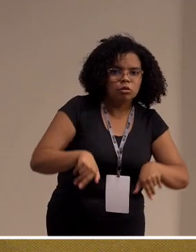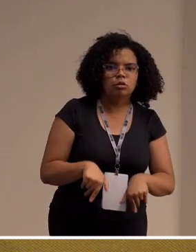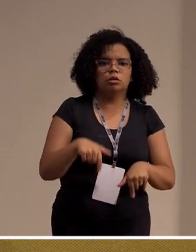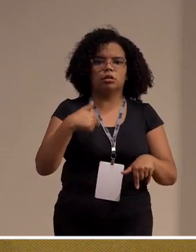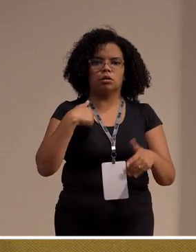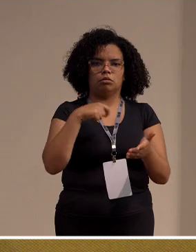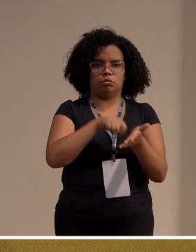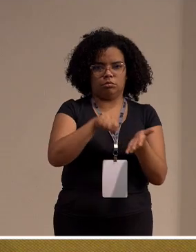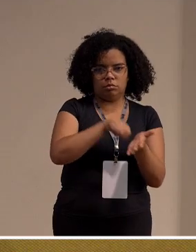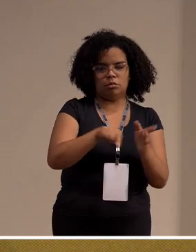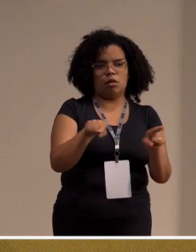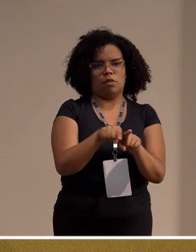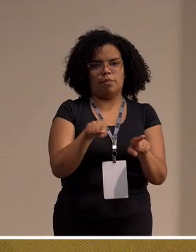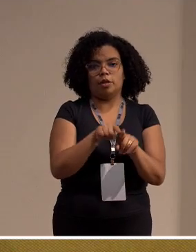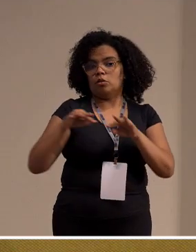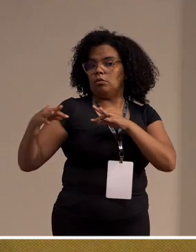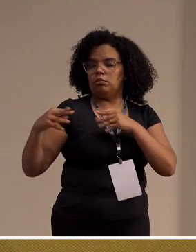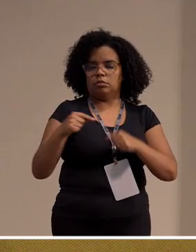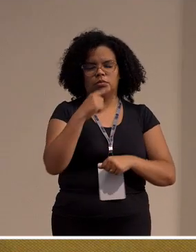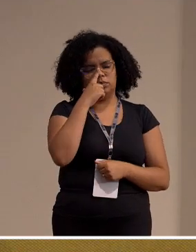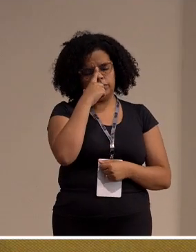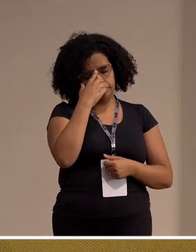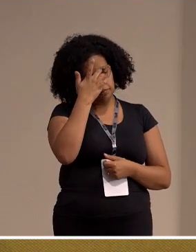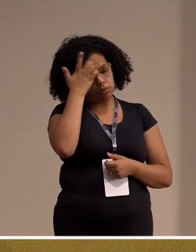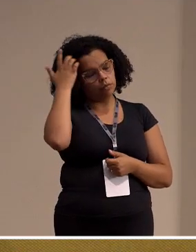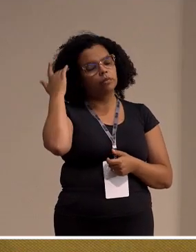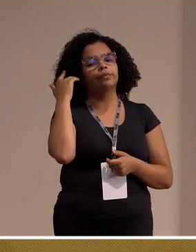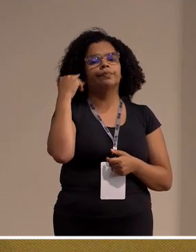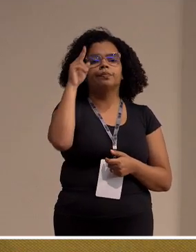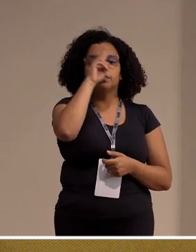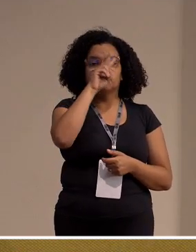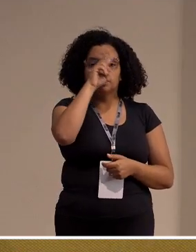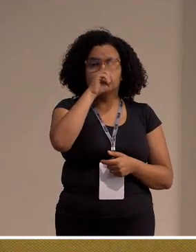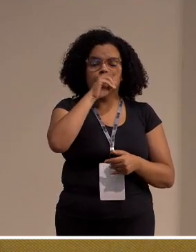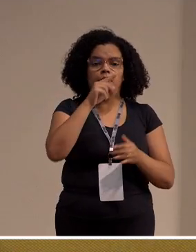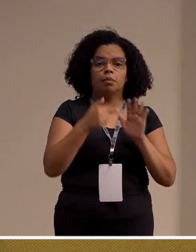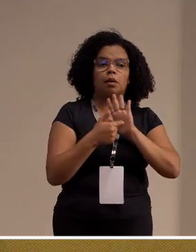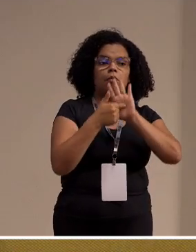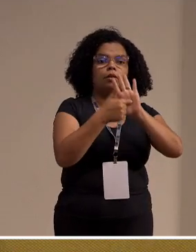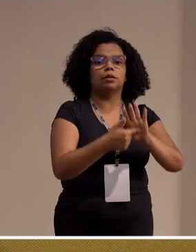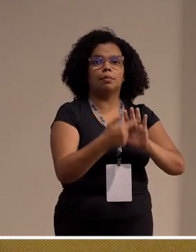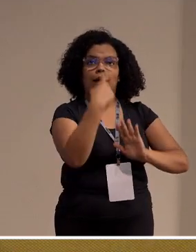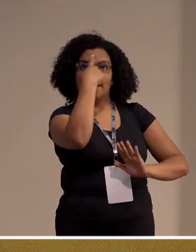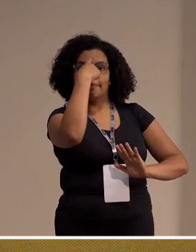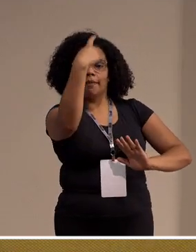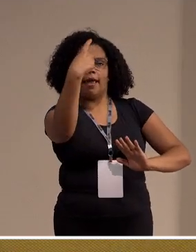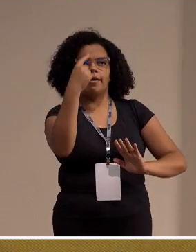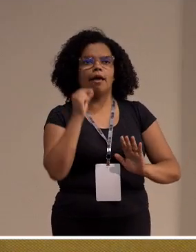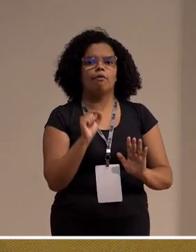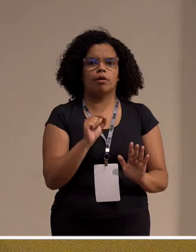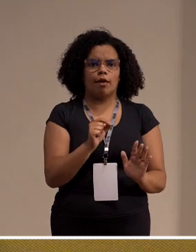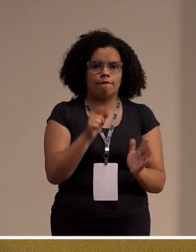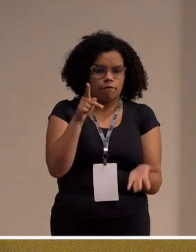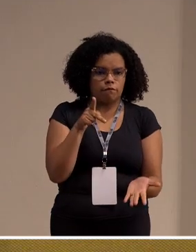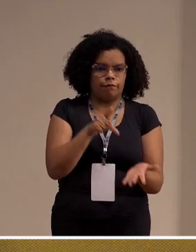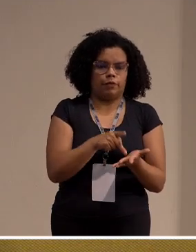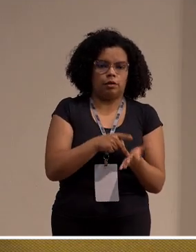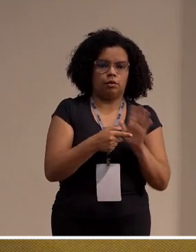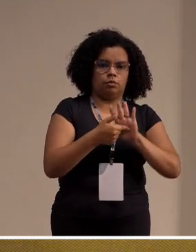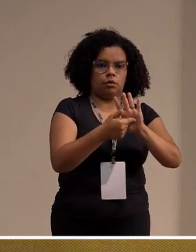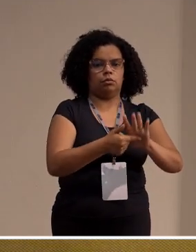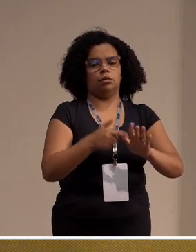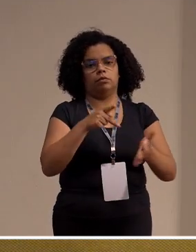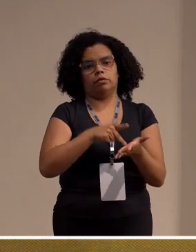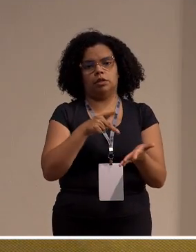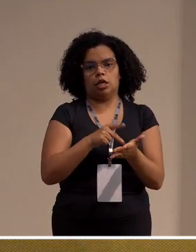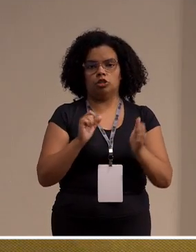stories and to reveal what I hope will be illuminating truths about the reality of the black